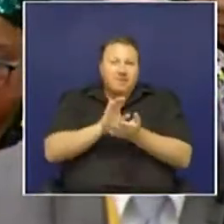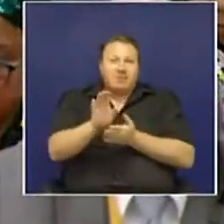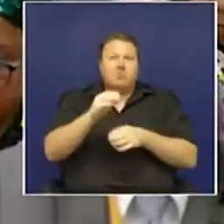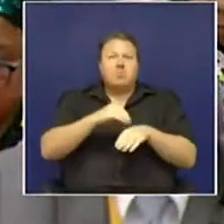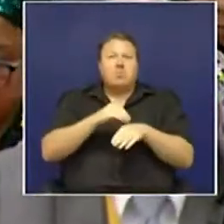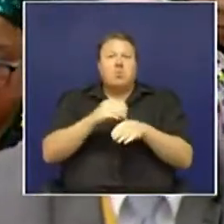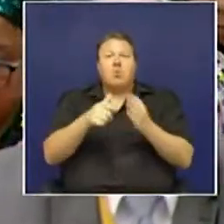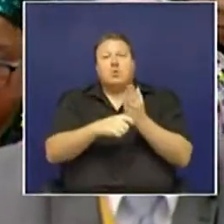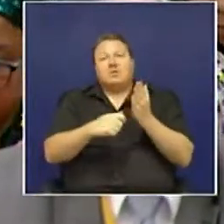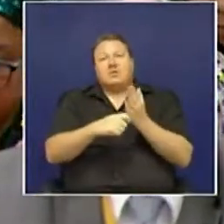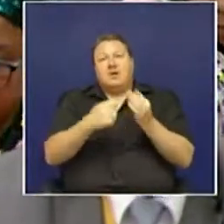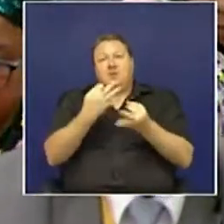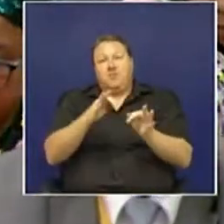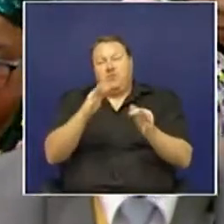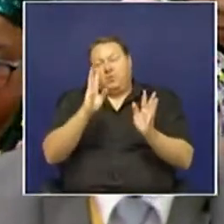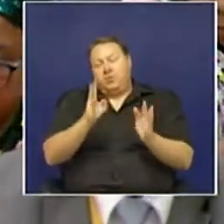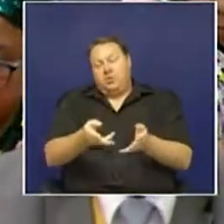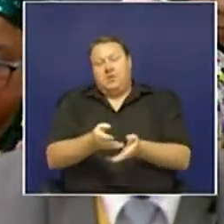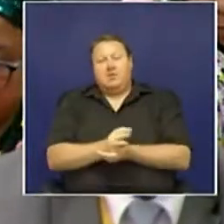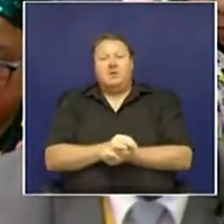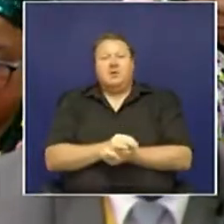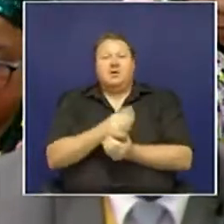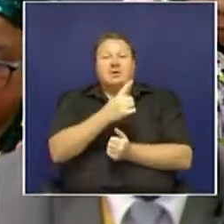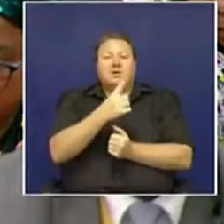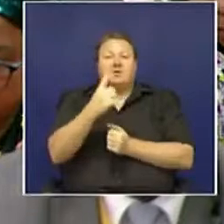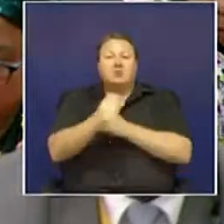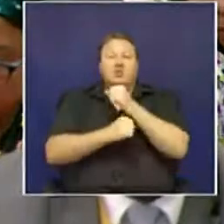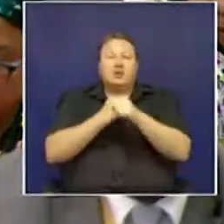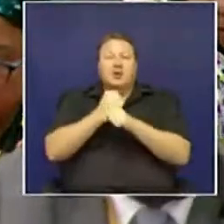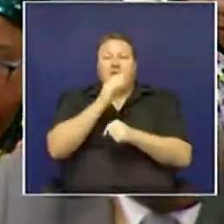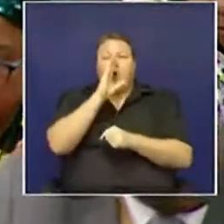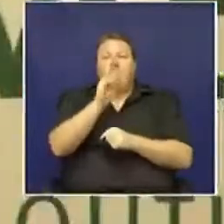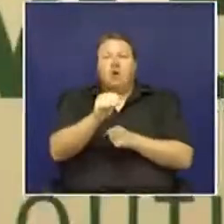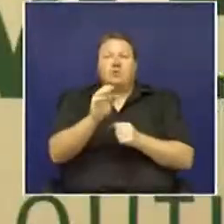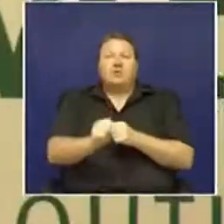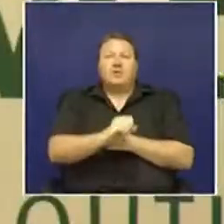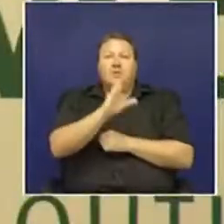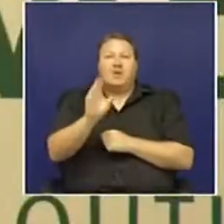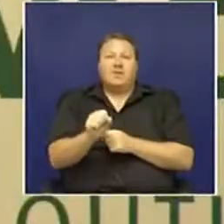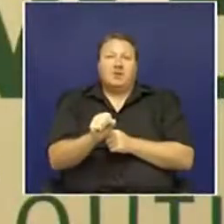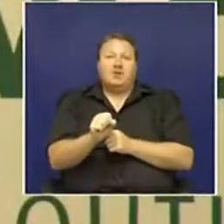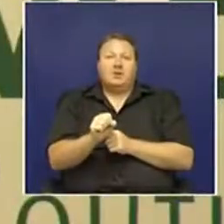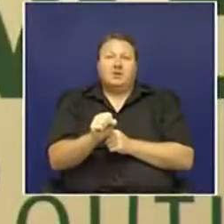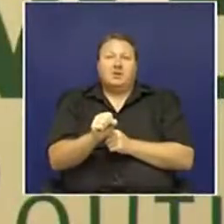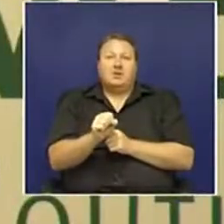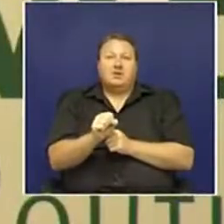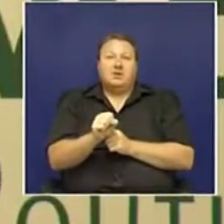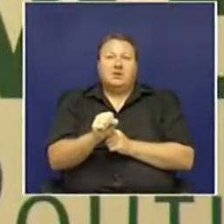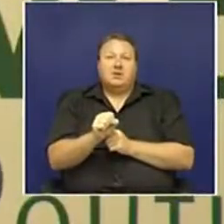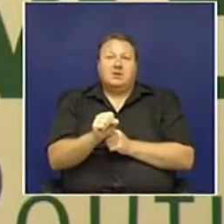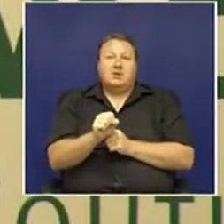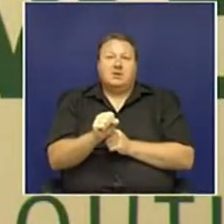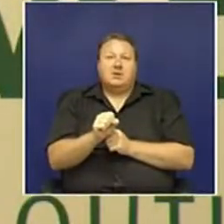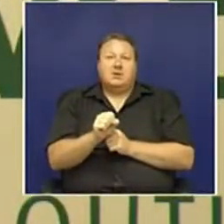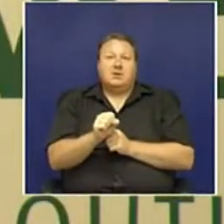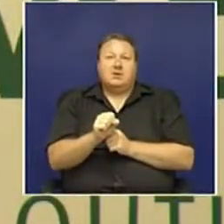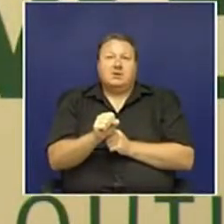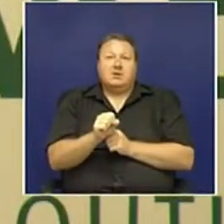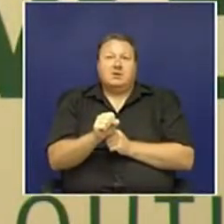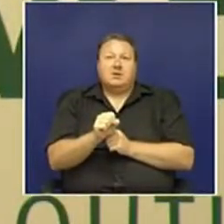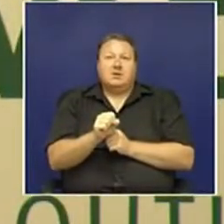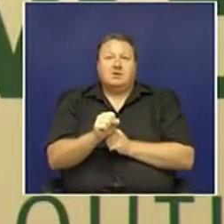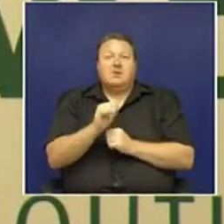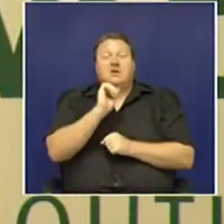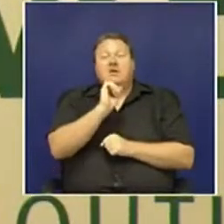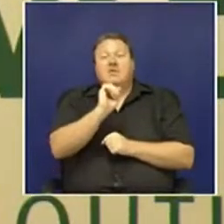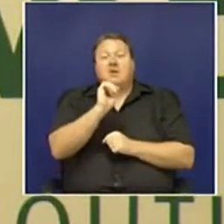Madam Speaker, each year we ask South Africans to send in their tips for the budget. This year